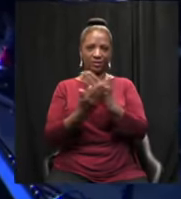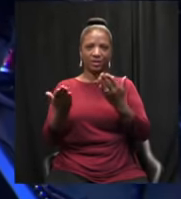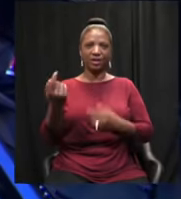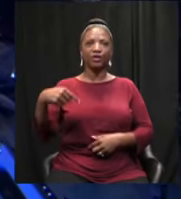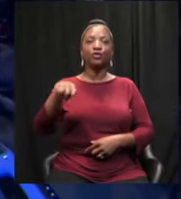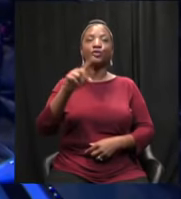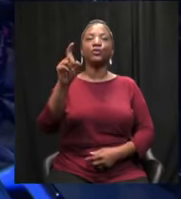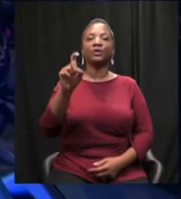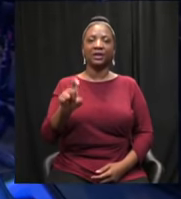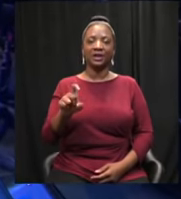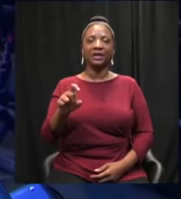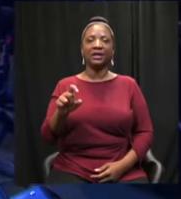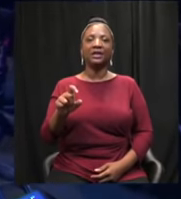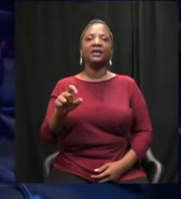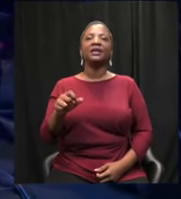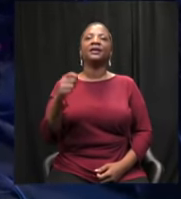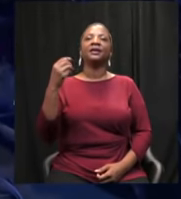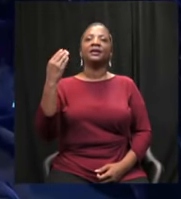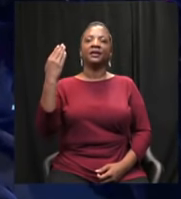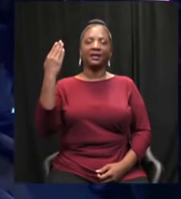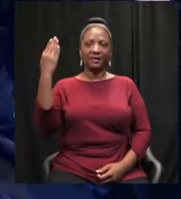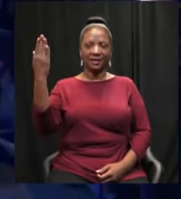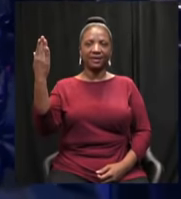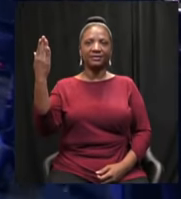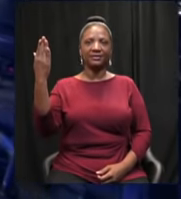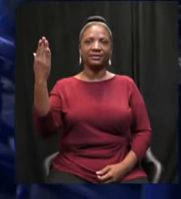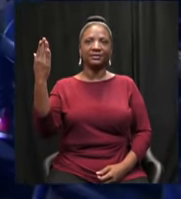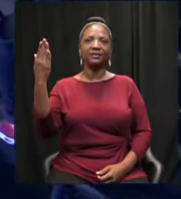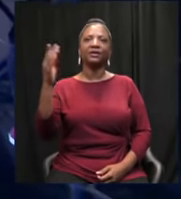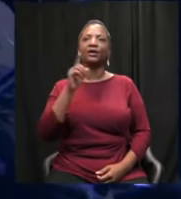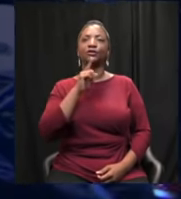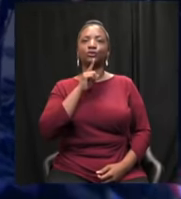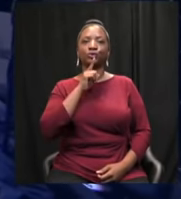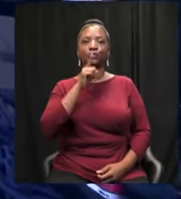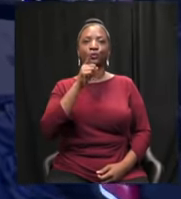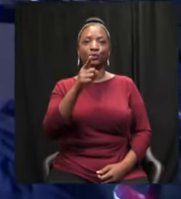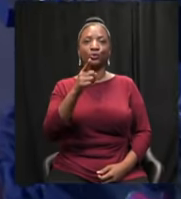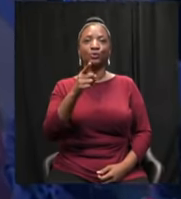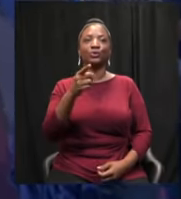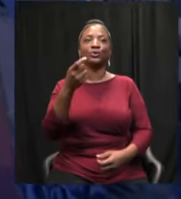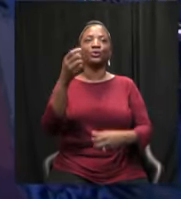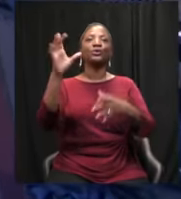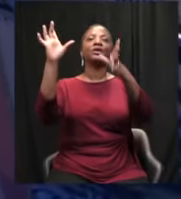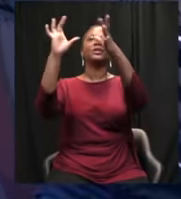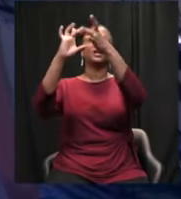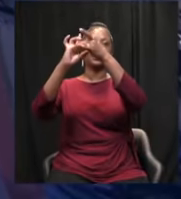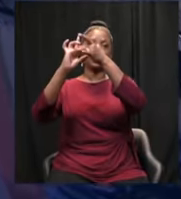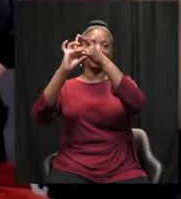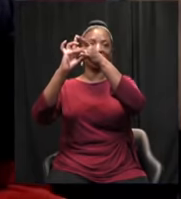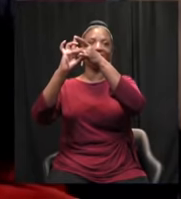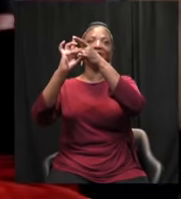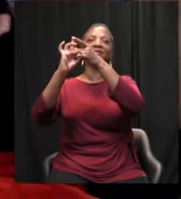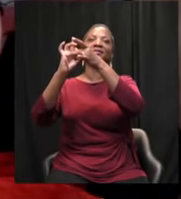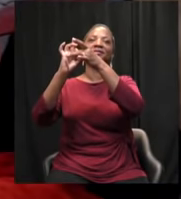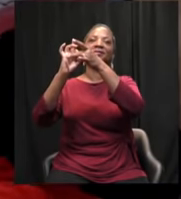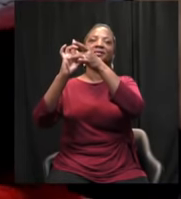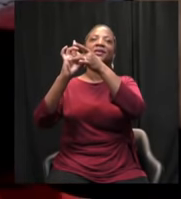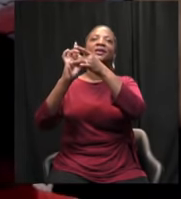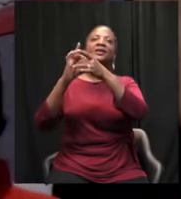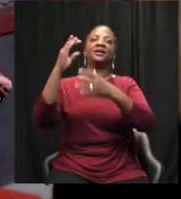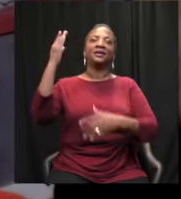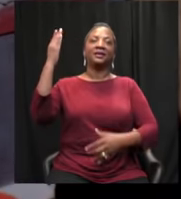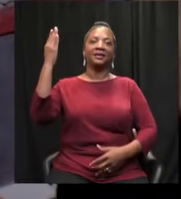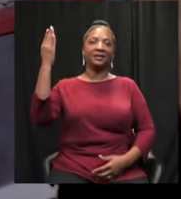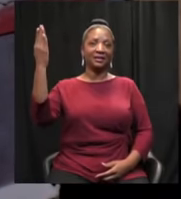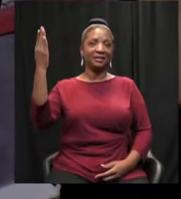the living water. He is the true vine. He is the bread of life. He